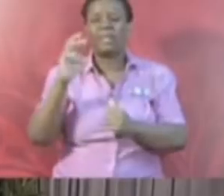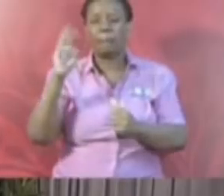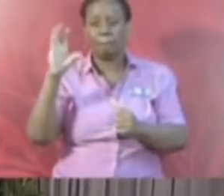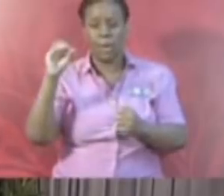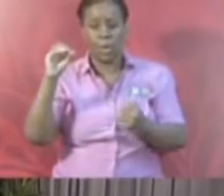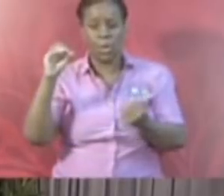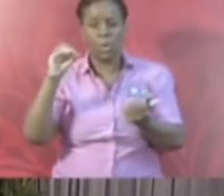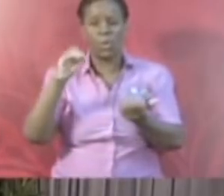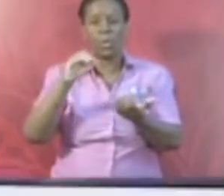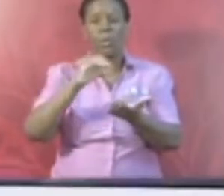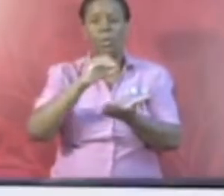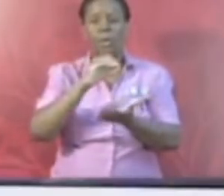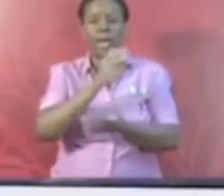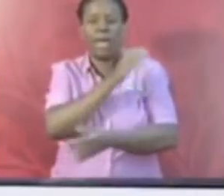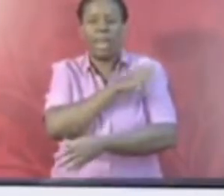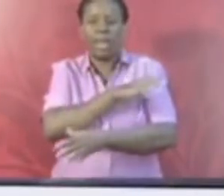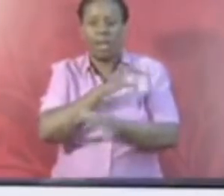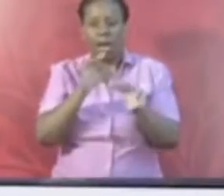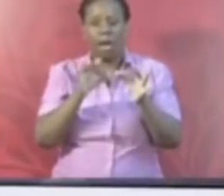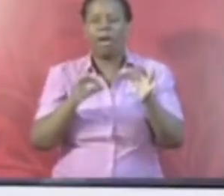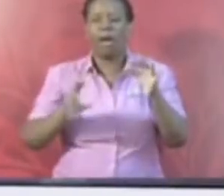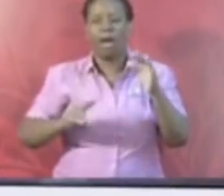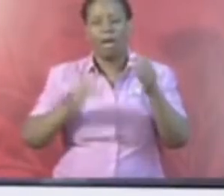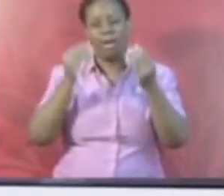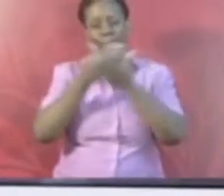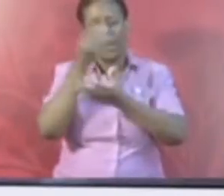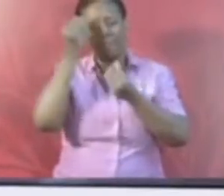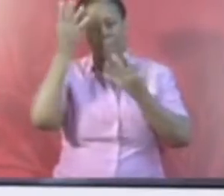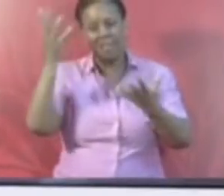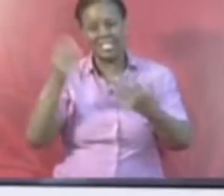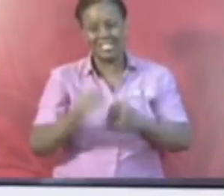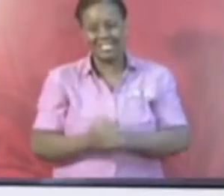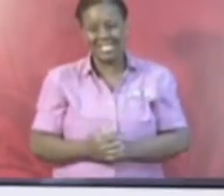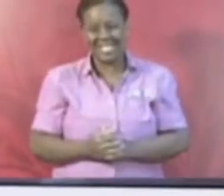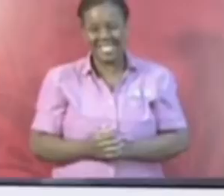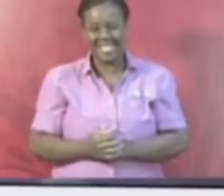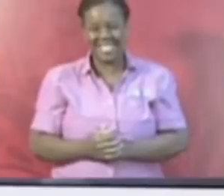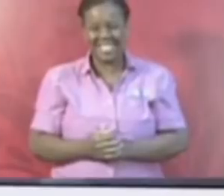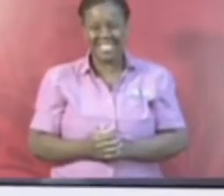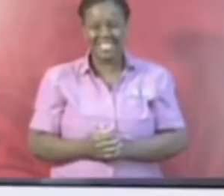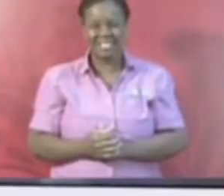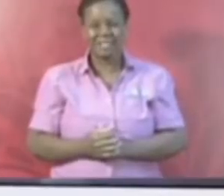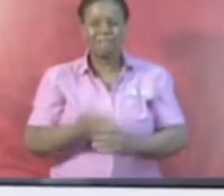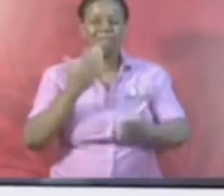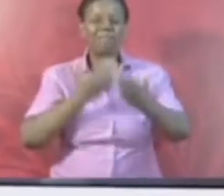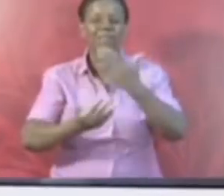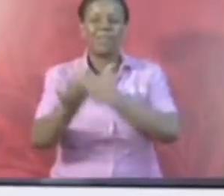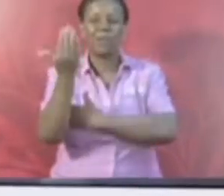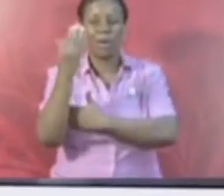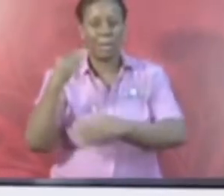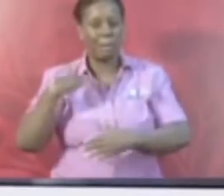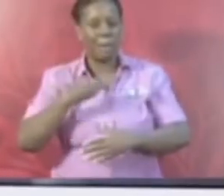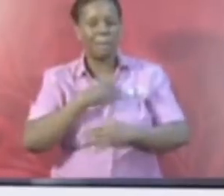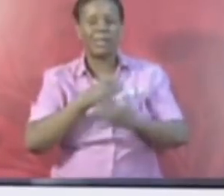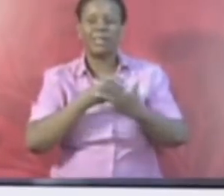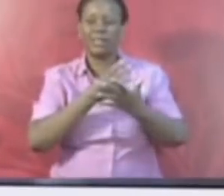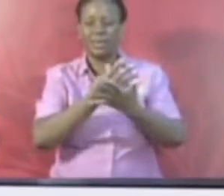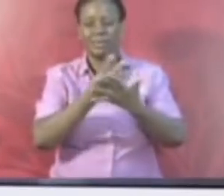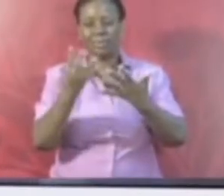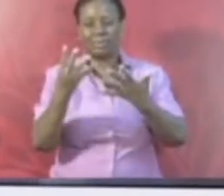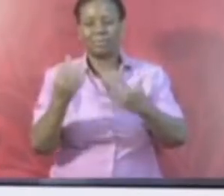update. Hi, good morning, honorable ministers, members of the media, members of the viewing and listening public.